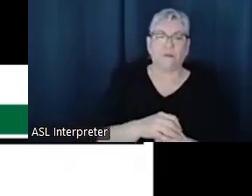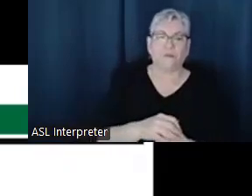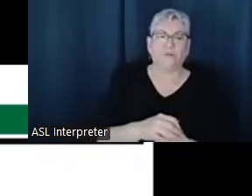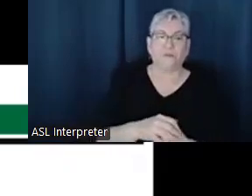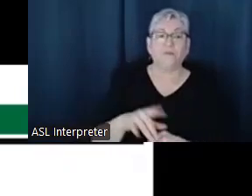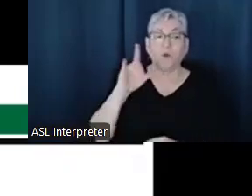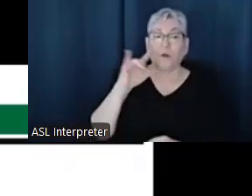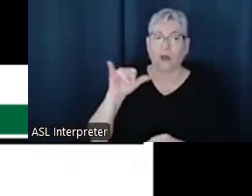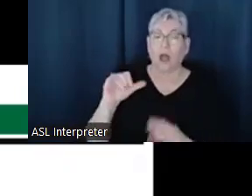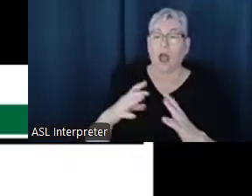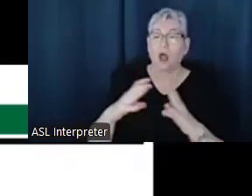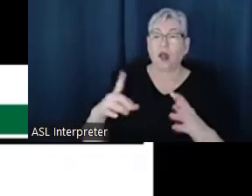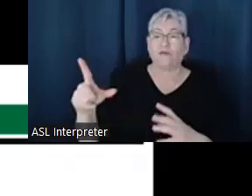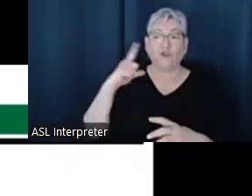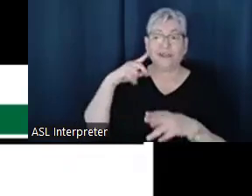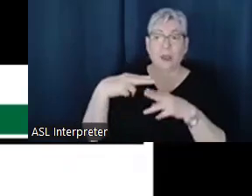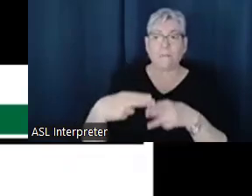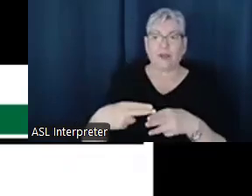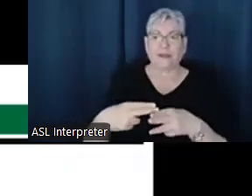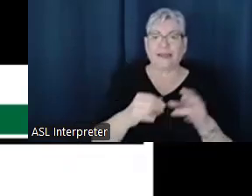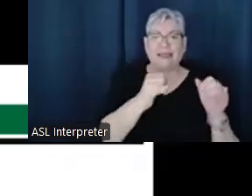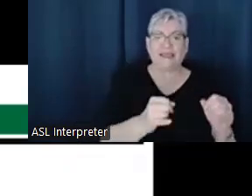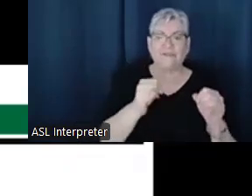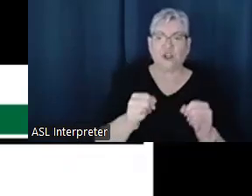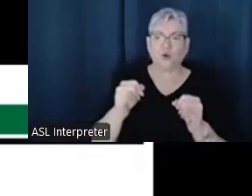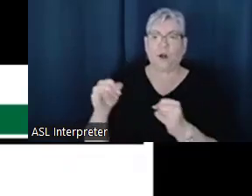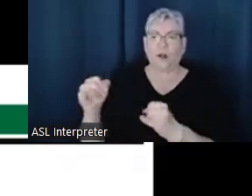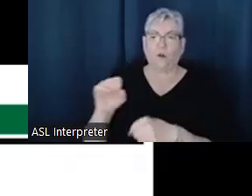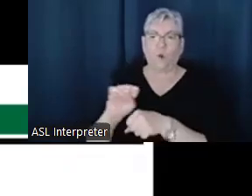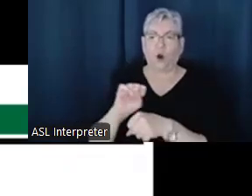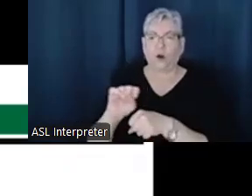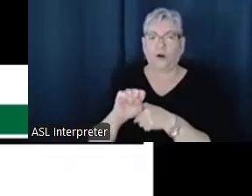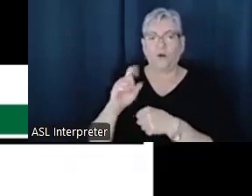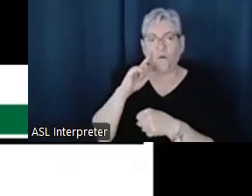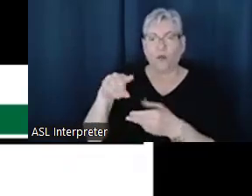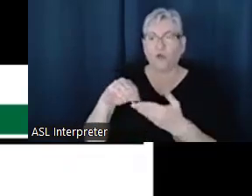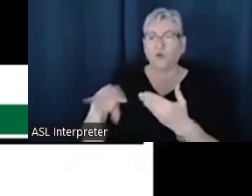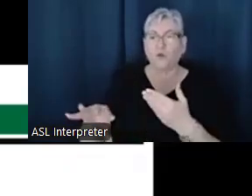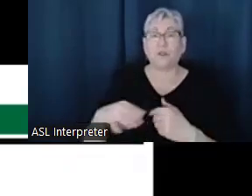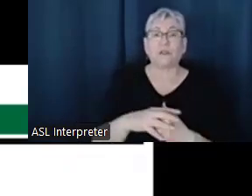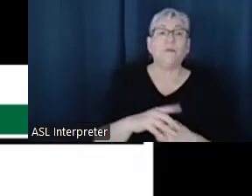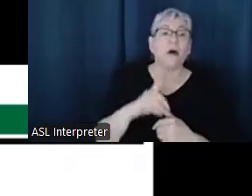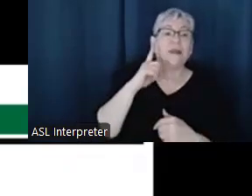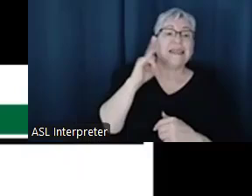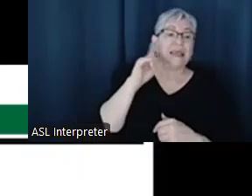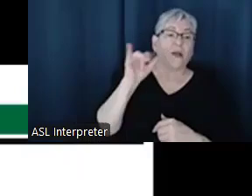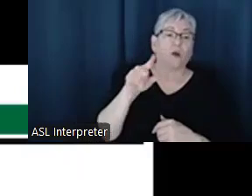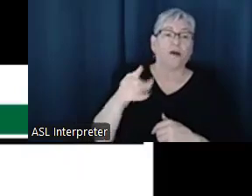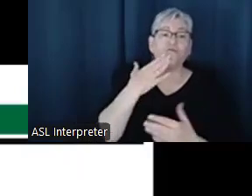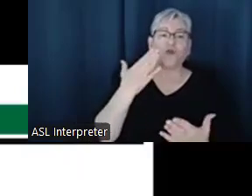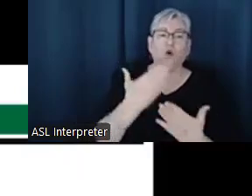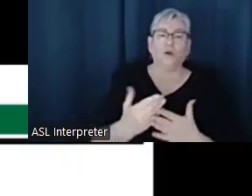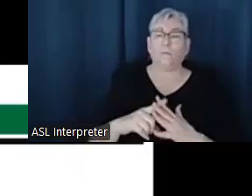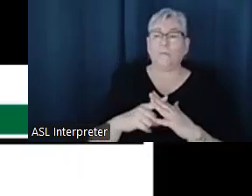you're mentioning is individual work on the student, and I think it sounds like you have a really good start at all